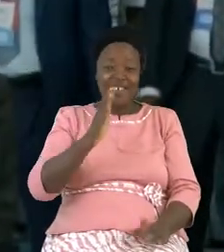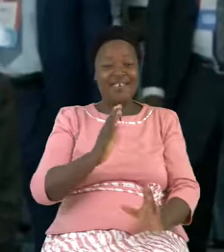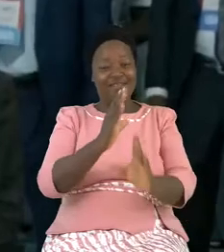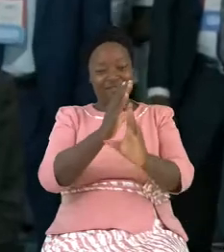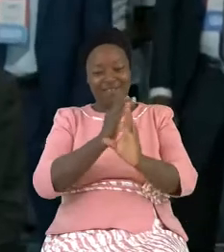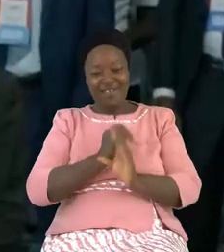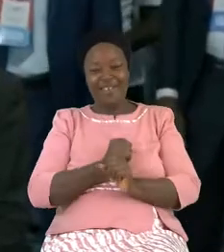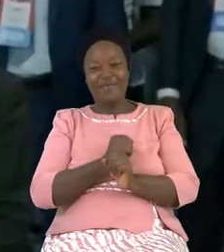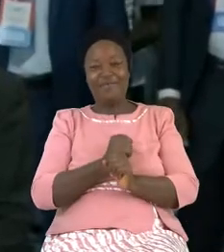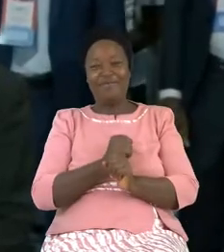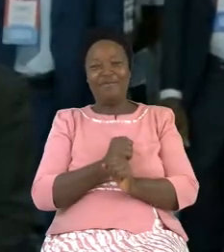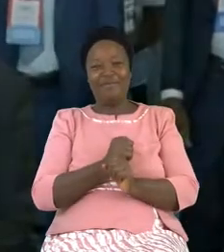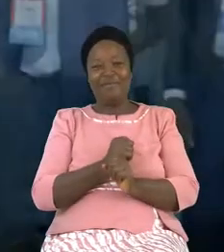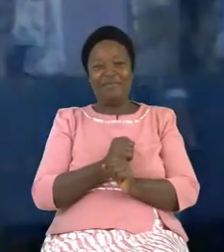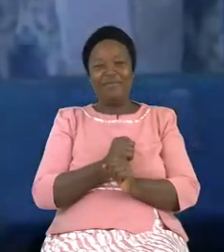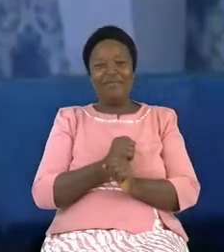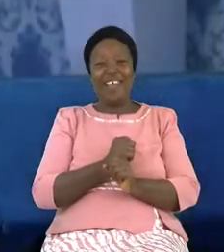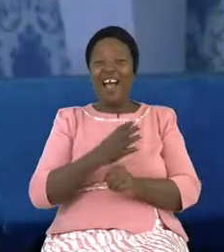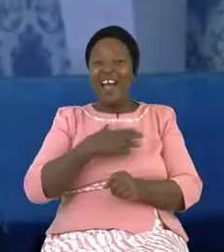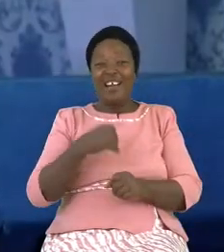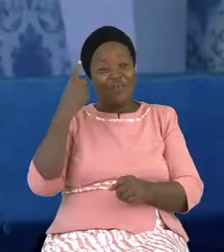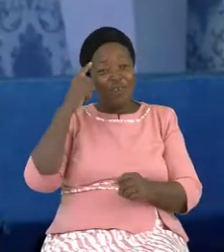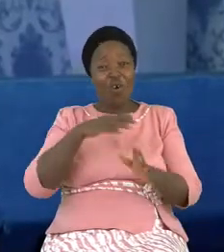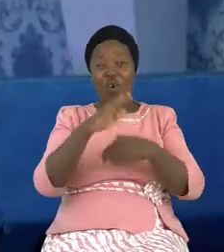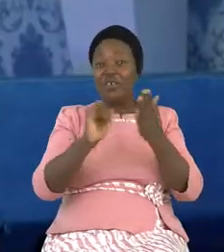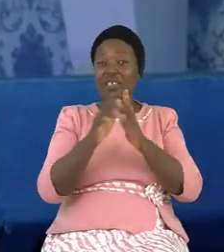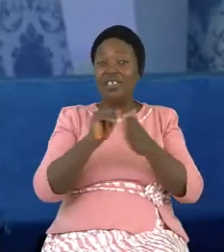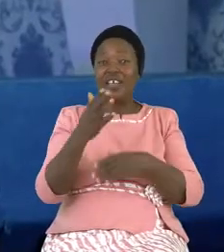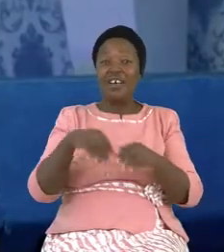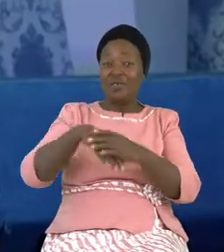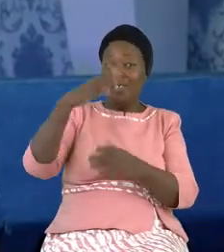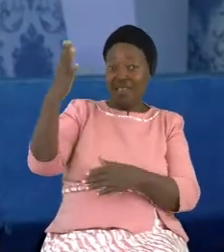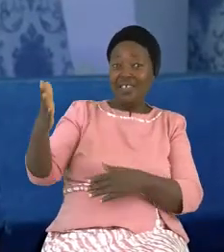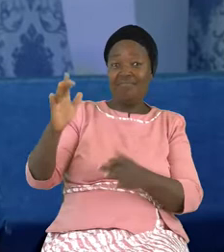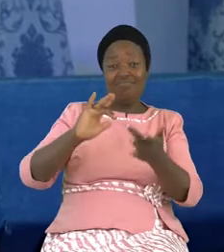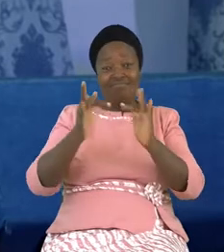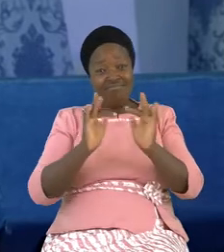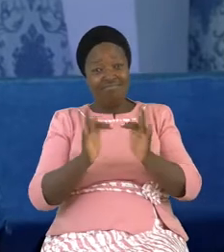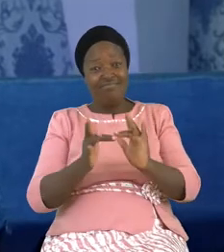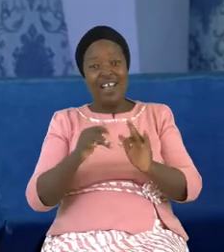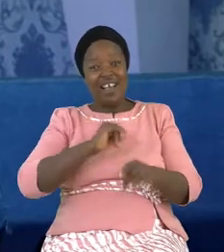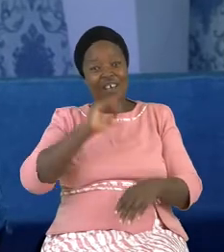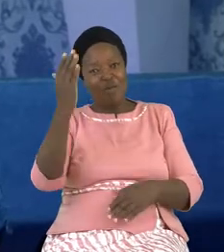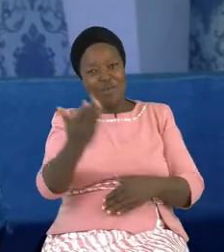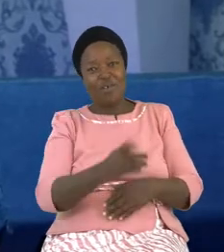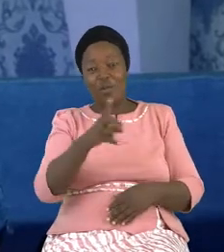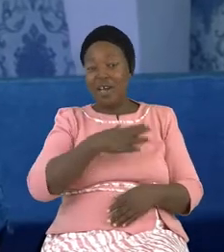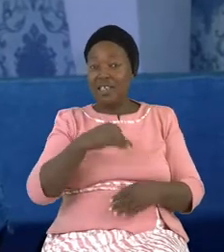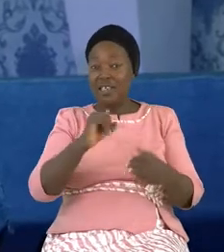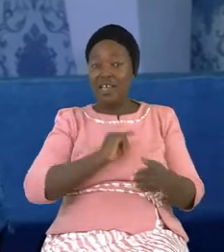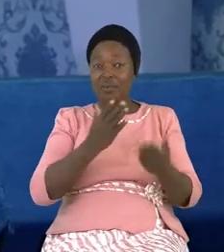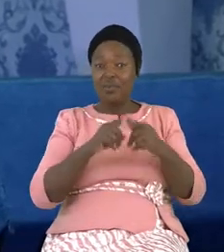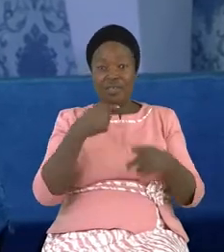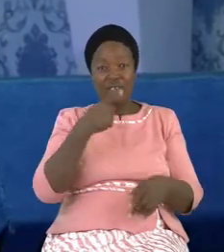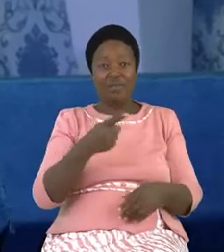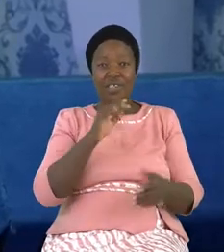those who are in our global audience, I welcome you. And I want to tell you that tonight